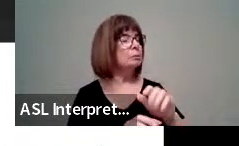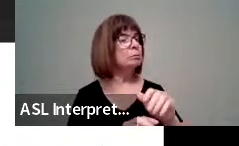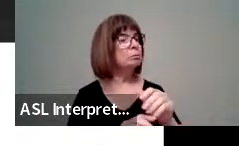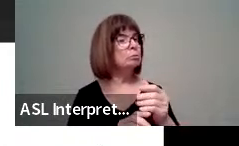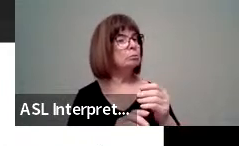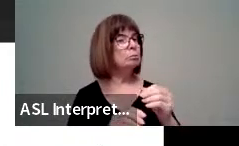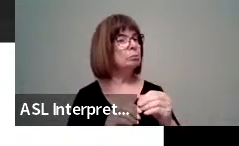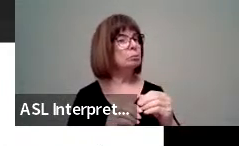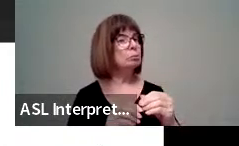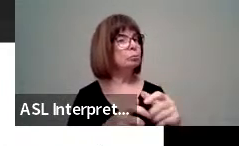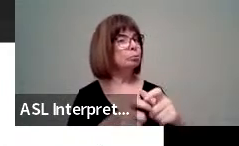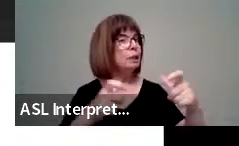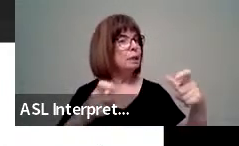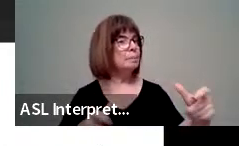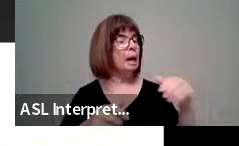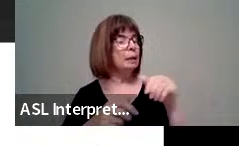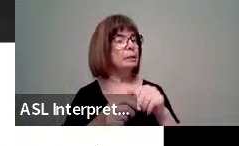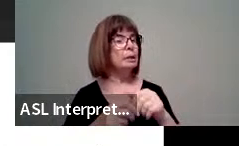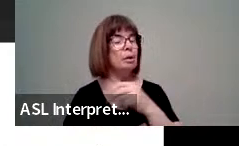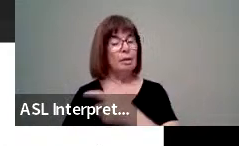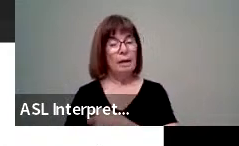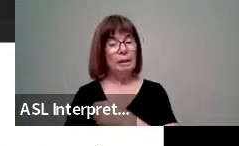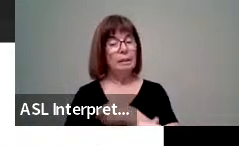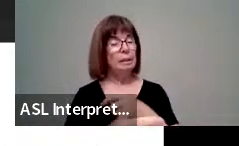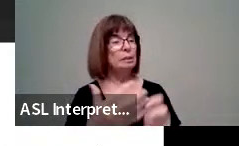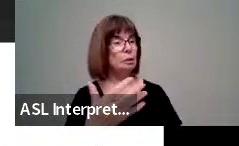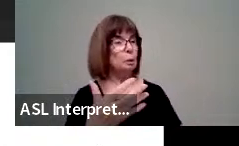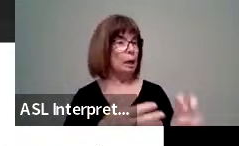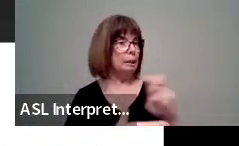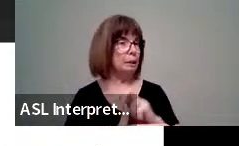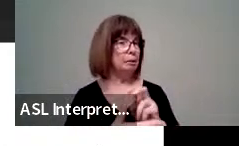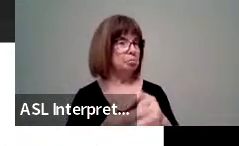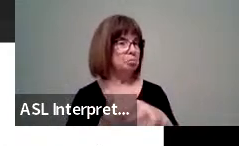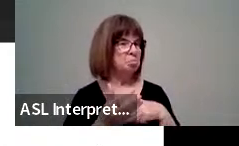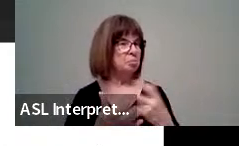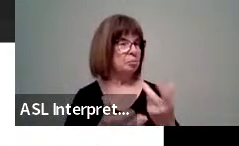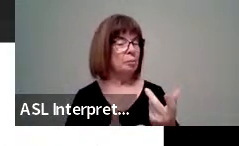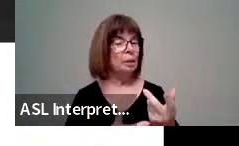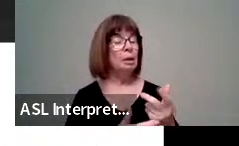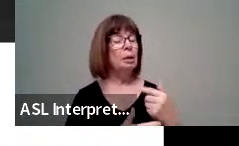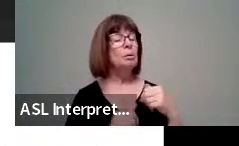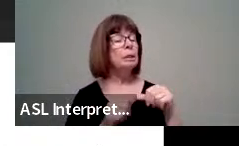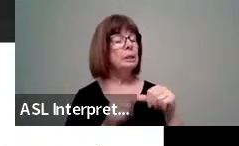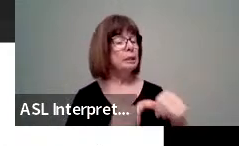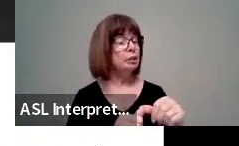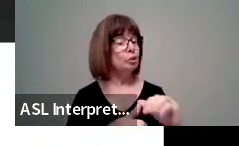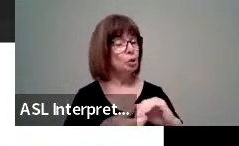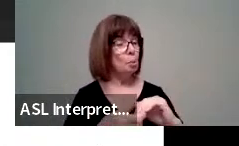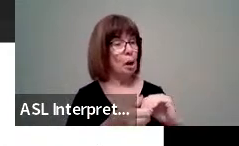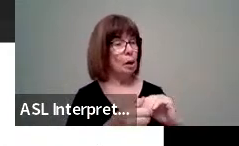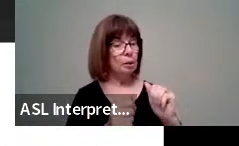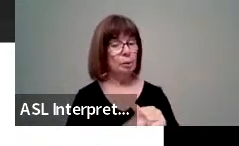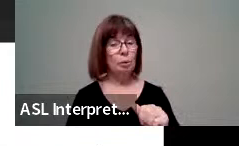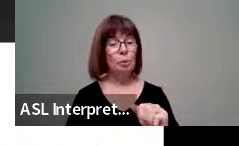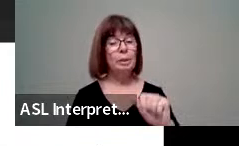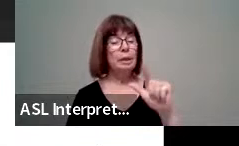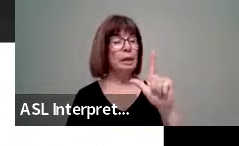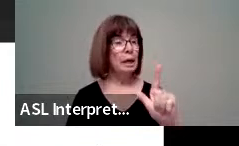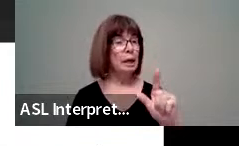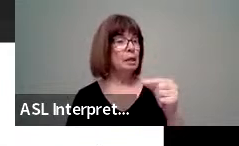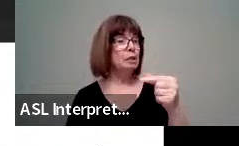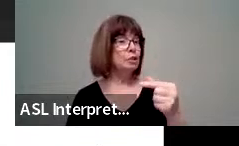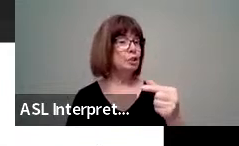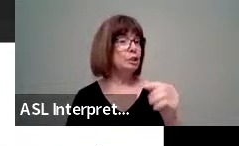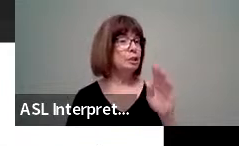update that I presented earlier. We are continuing to partnership with the LGBTQ Center